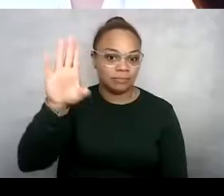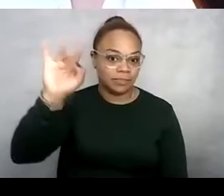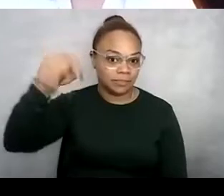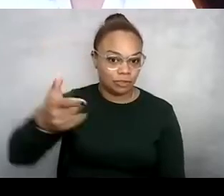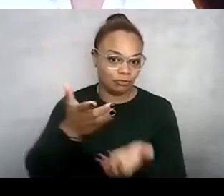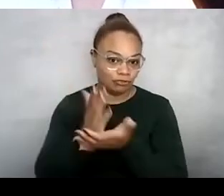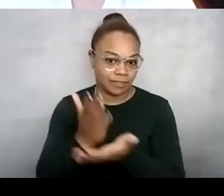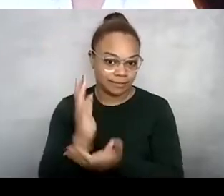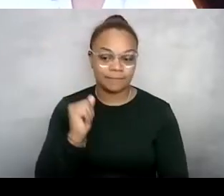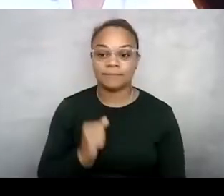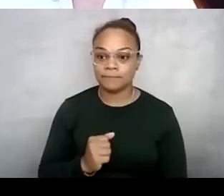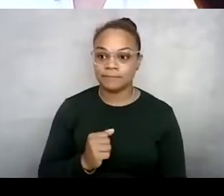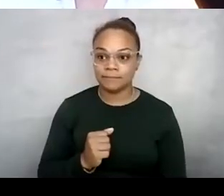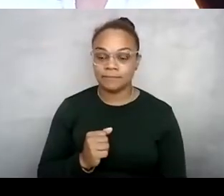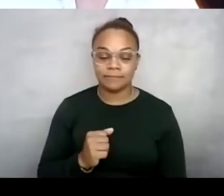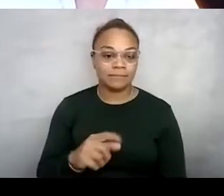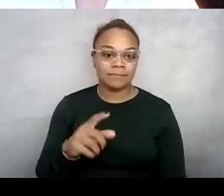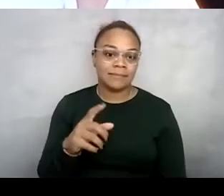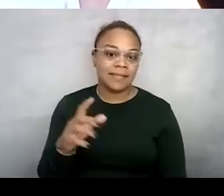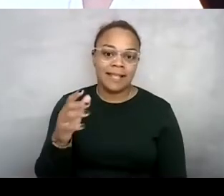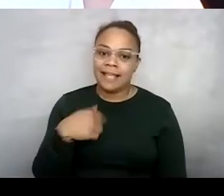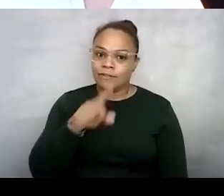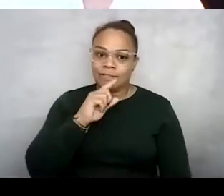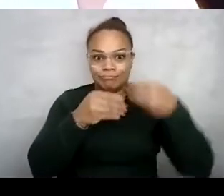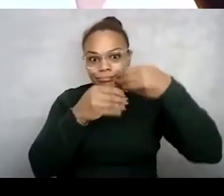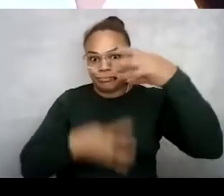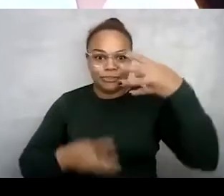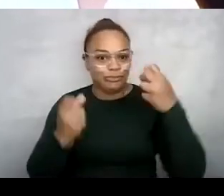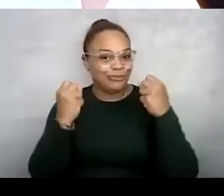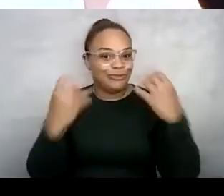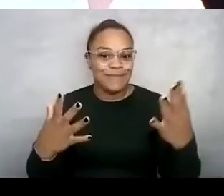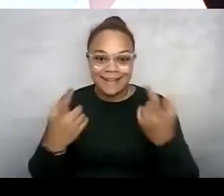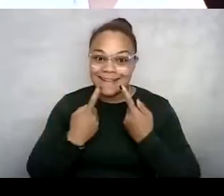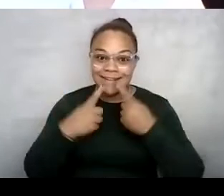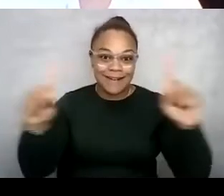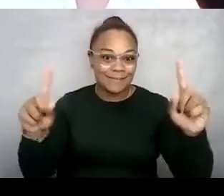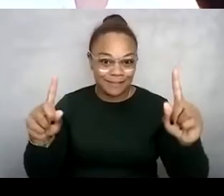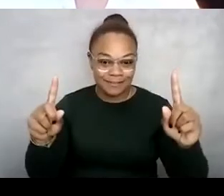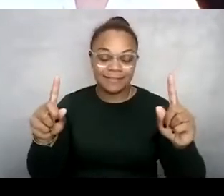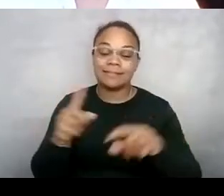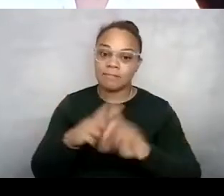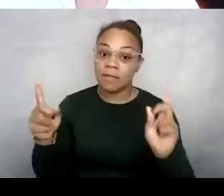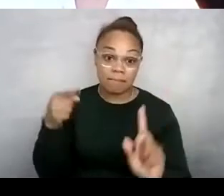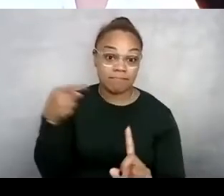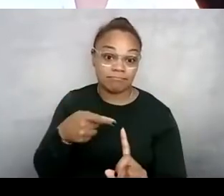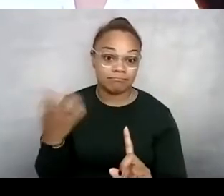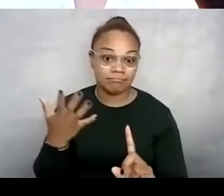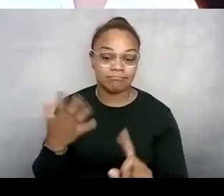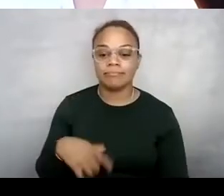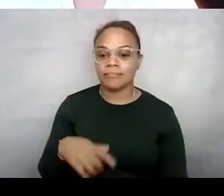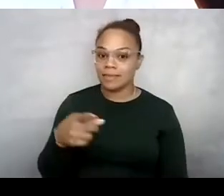Among too many accomplishments to list in the time we have this afternoon, let's just say that Nadine has been